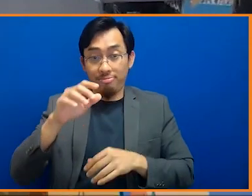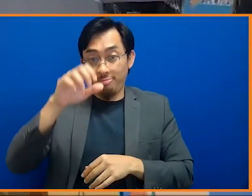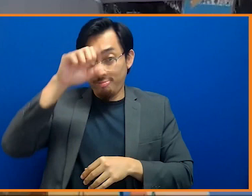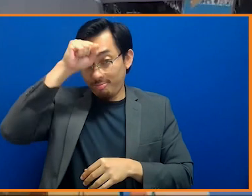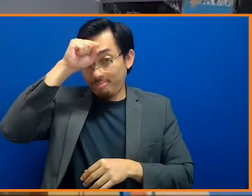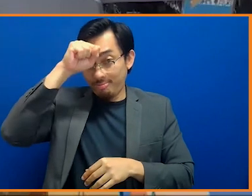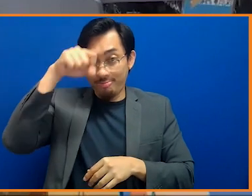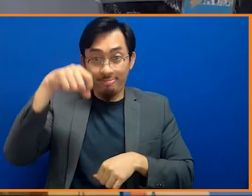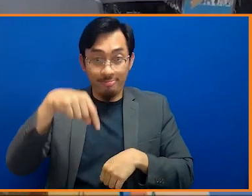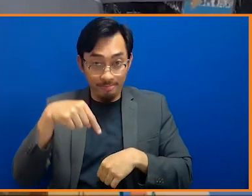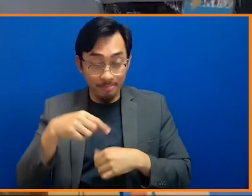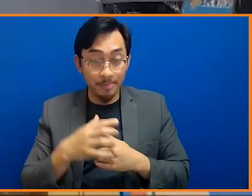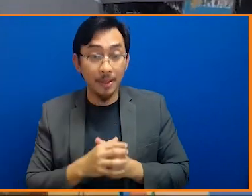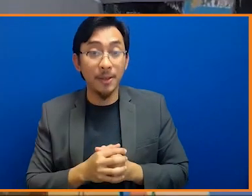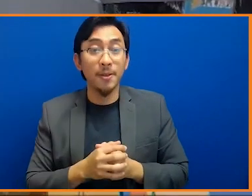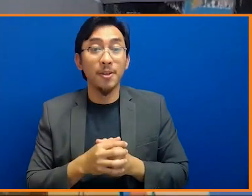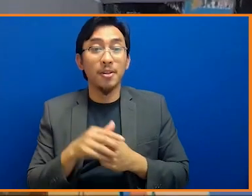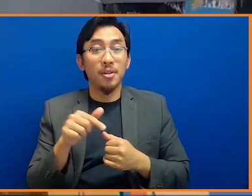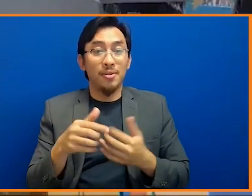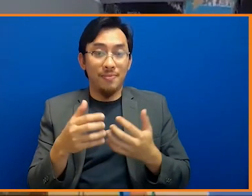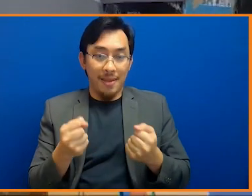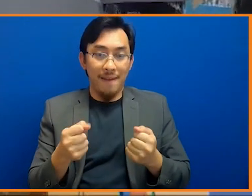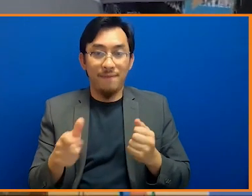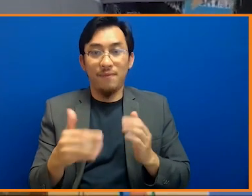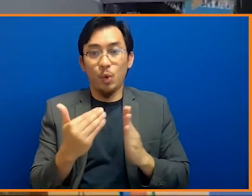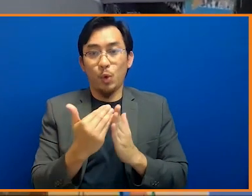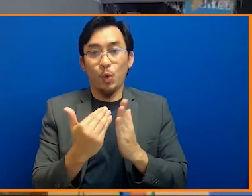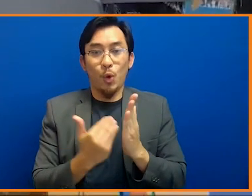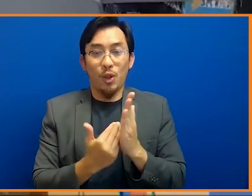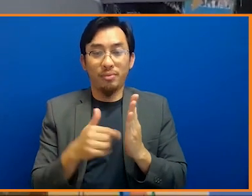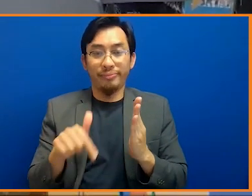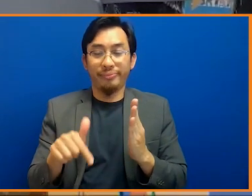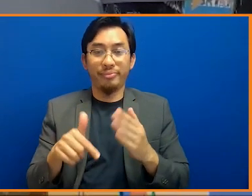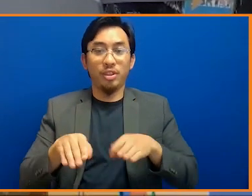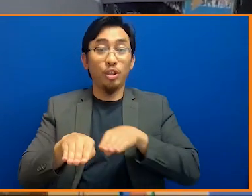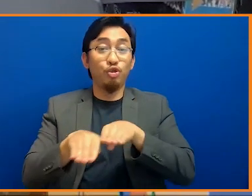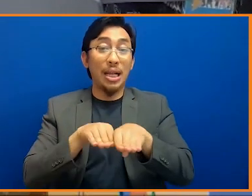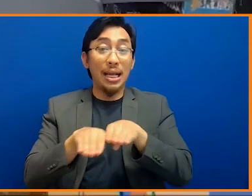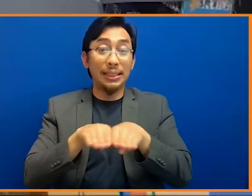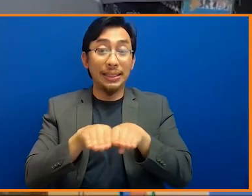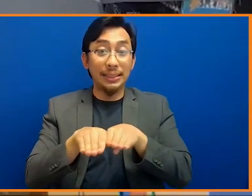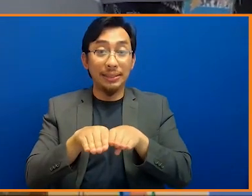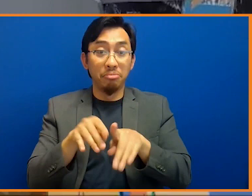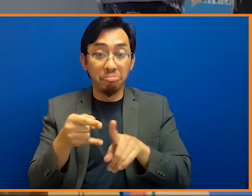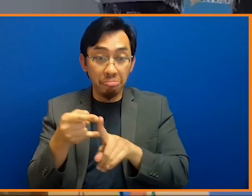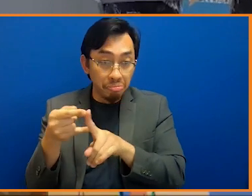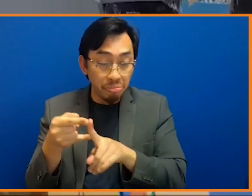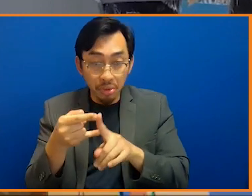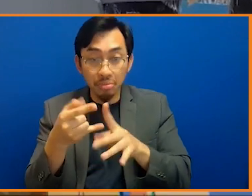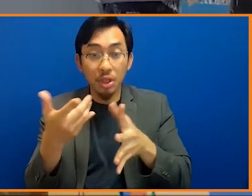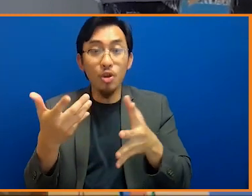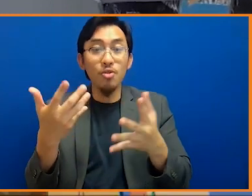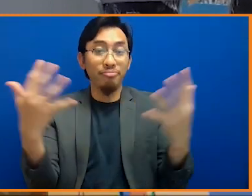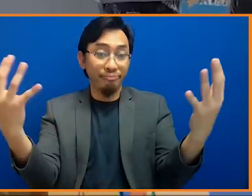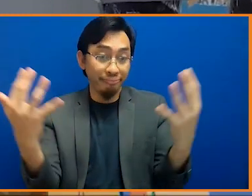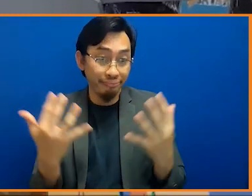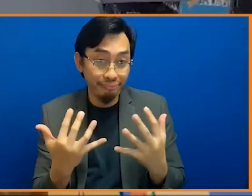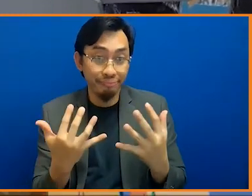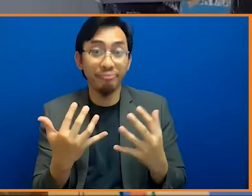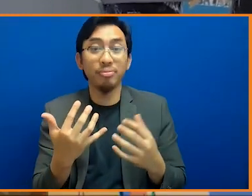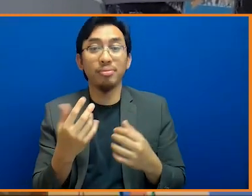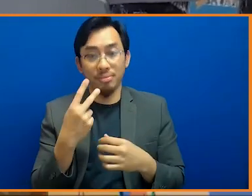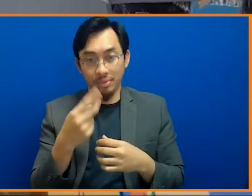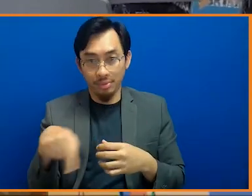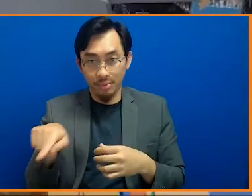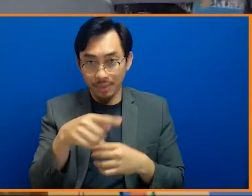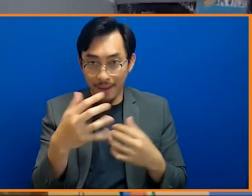So please keep in mind that we have the housekeeping rules for the hybrid training. Need to make sure